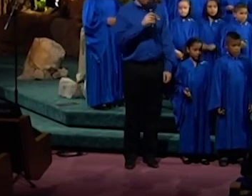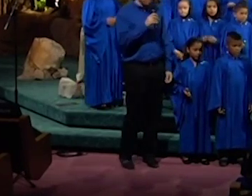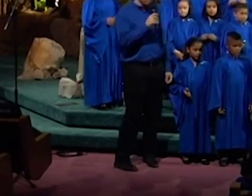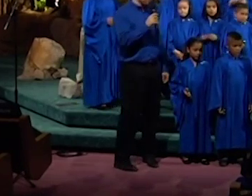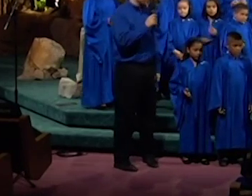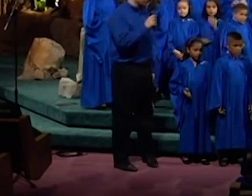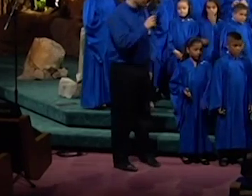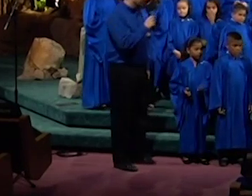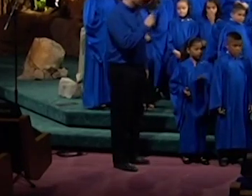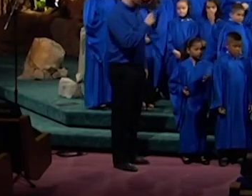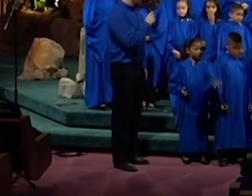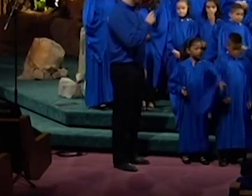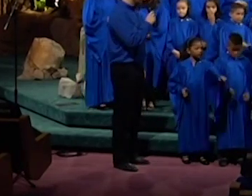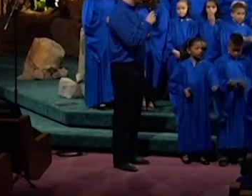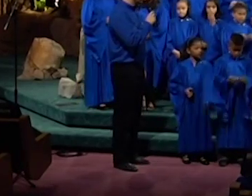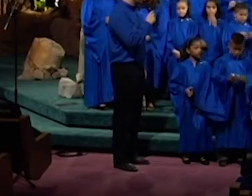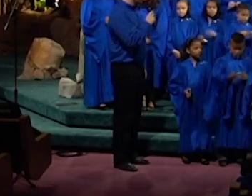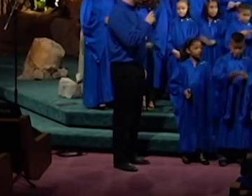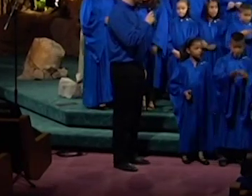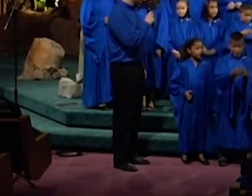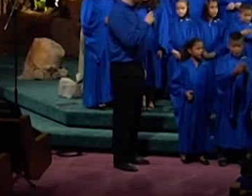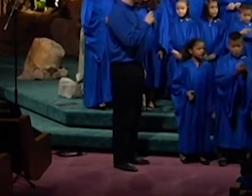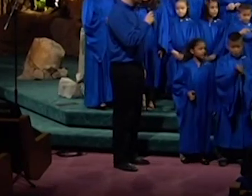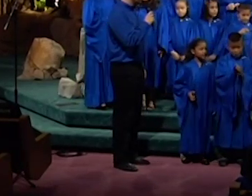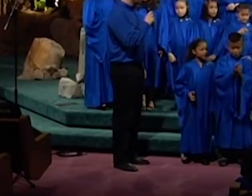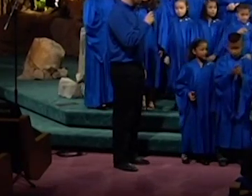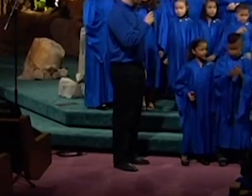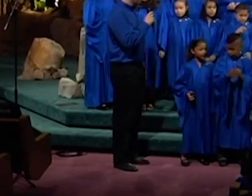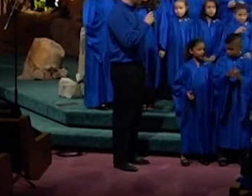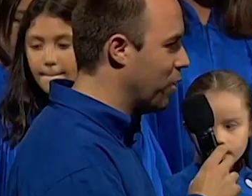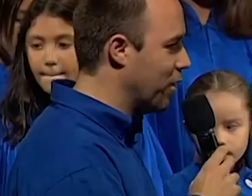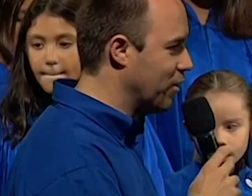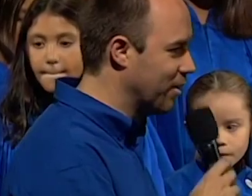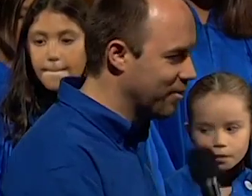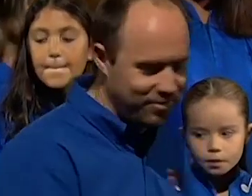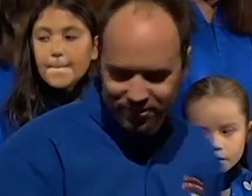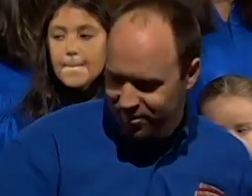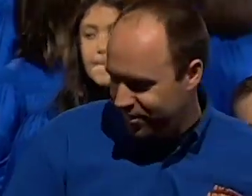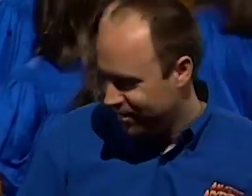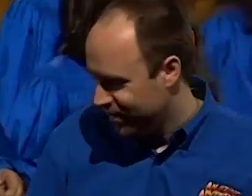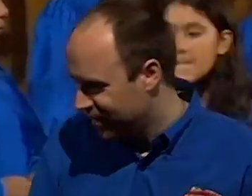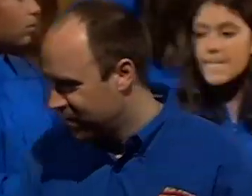they're going to be playing for us here, and we're asking Pastor Doug to come and join them for this.